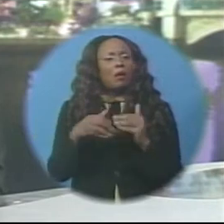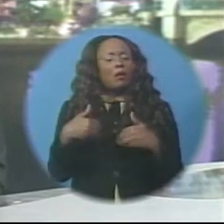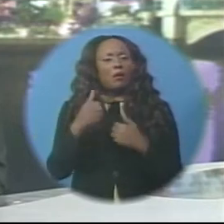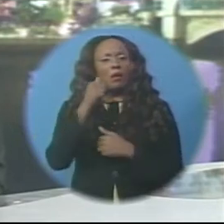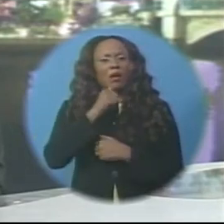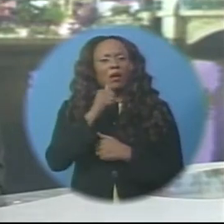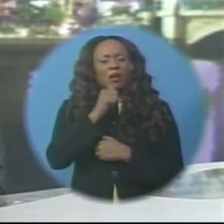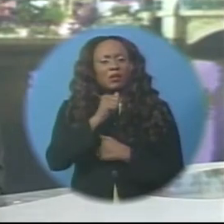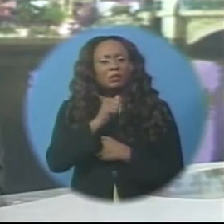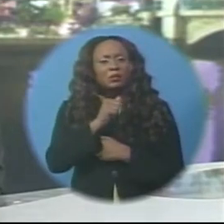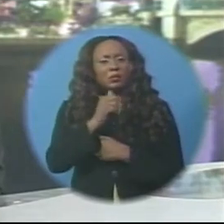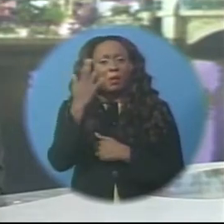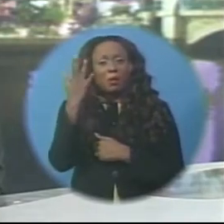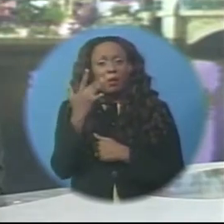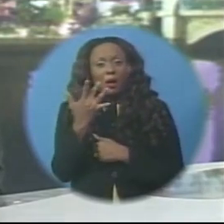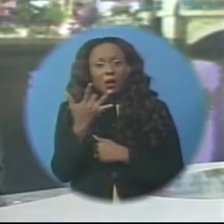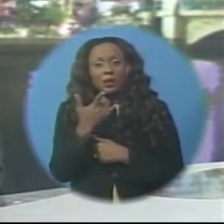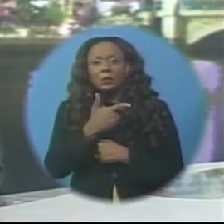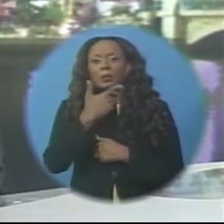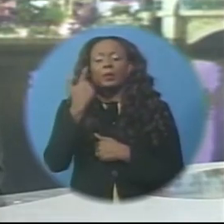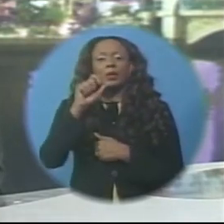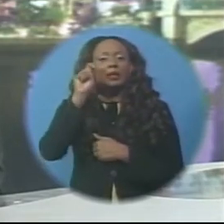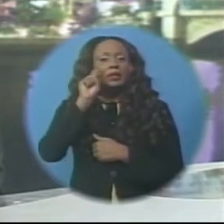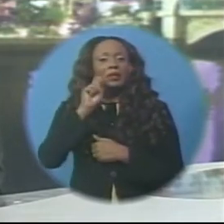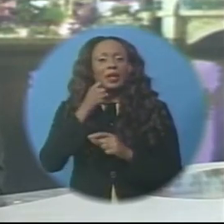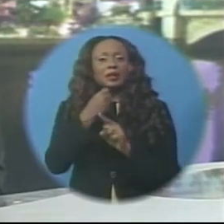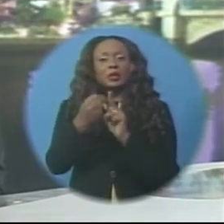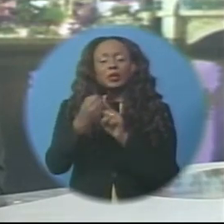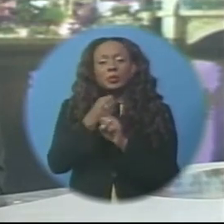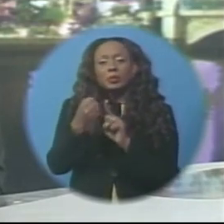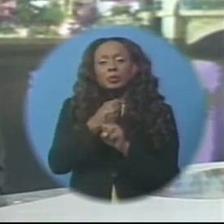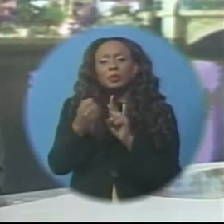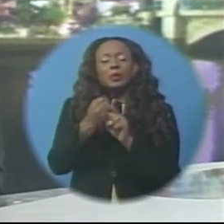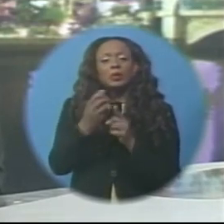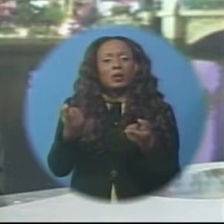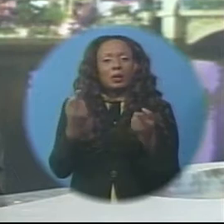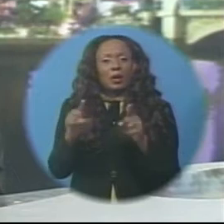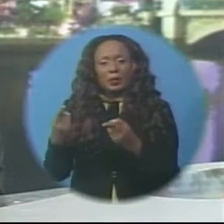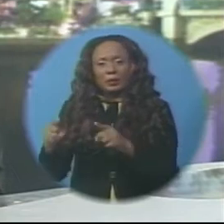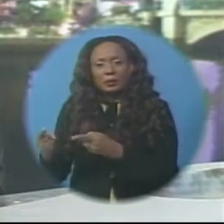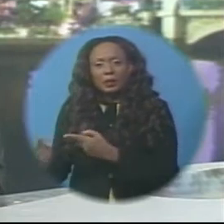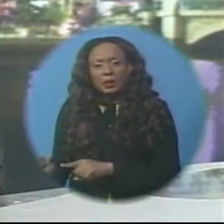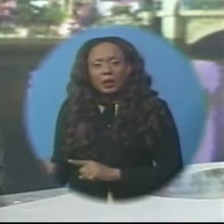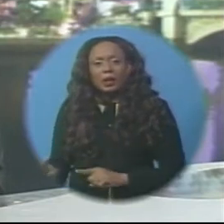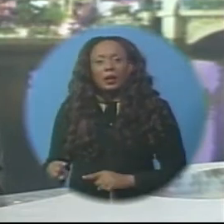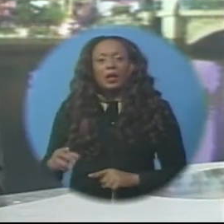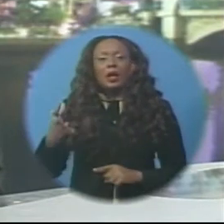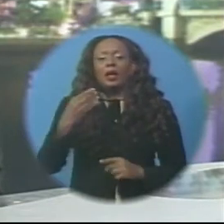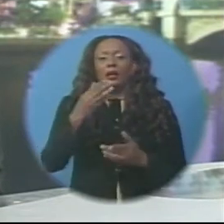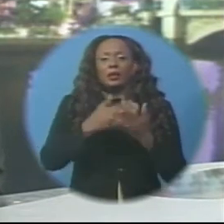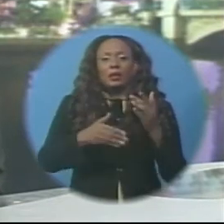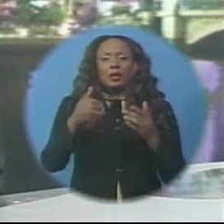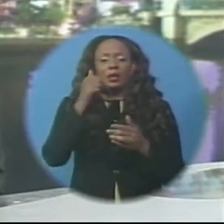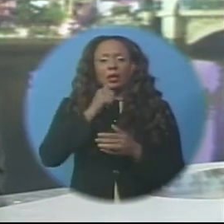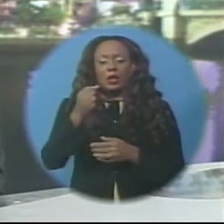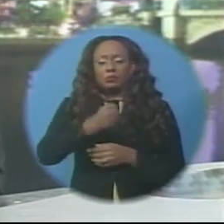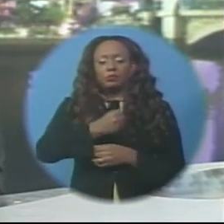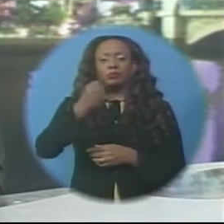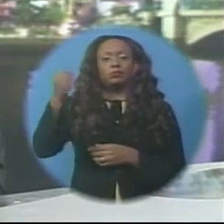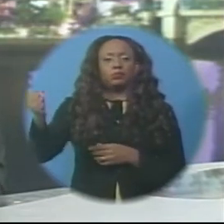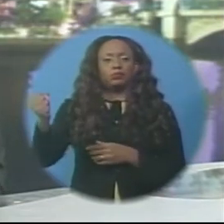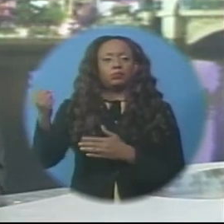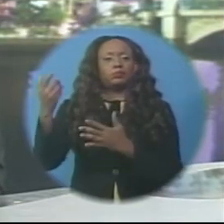abuse. That's because the abuse is often the root cause of deviant behavior by girls who eventually end up being